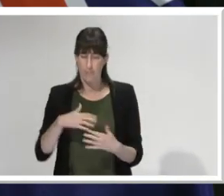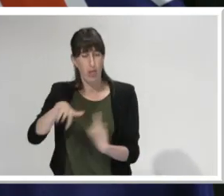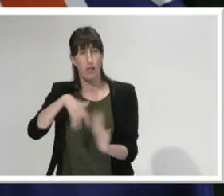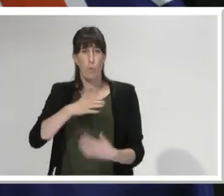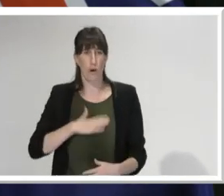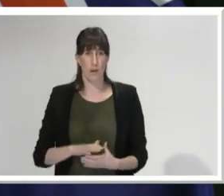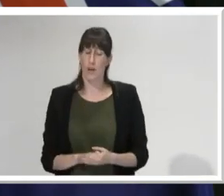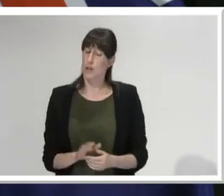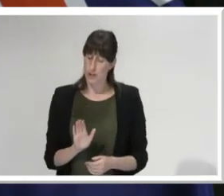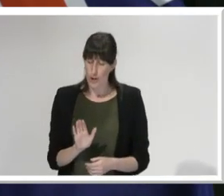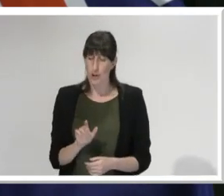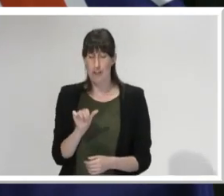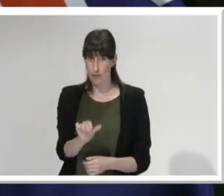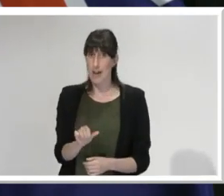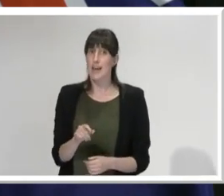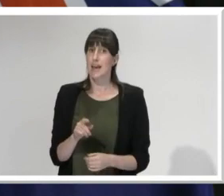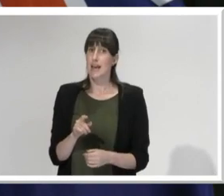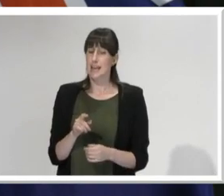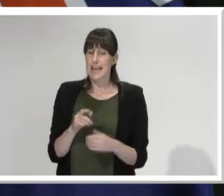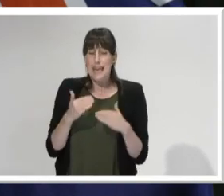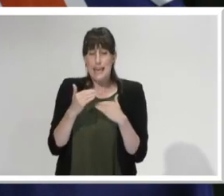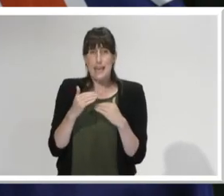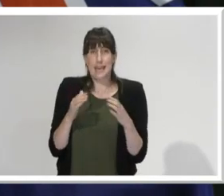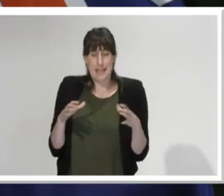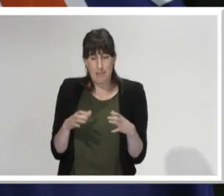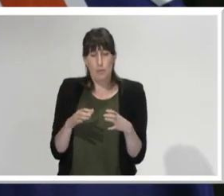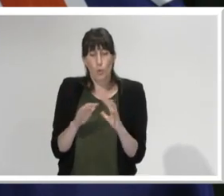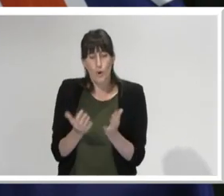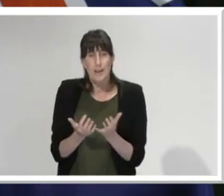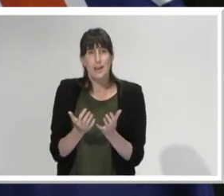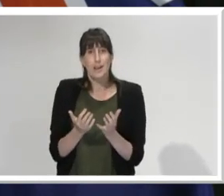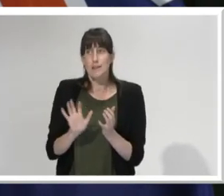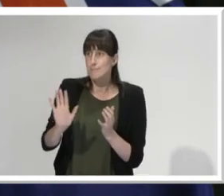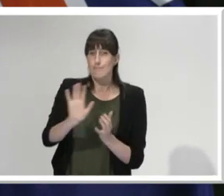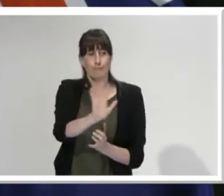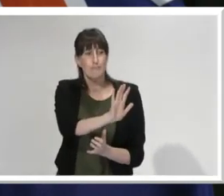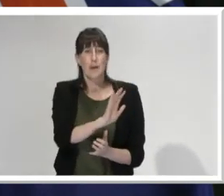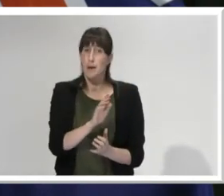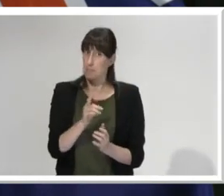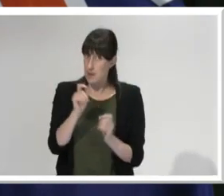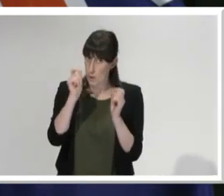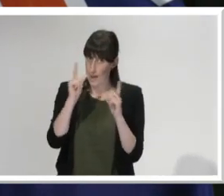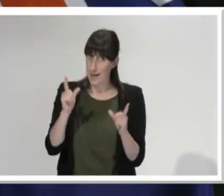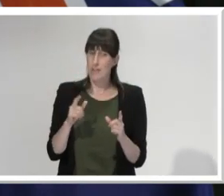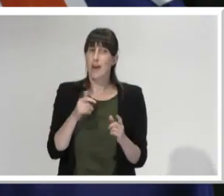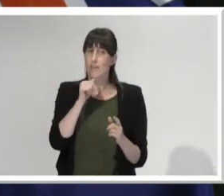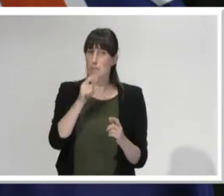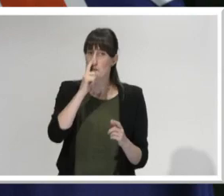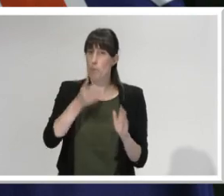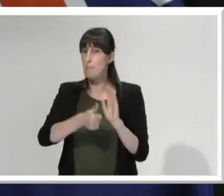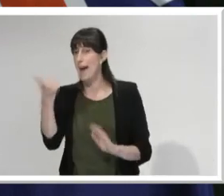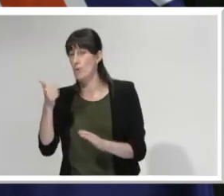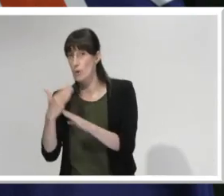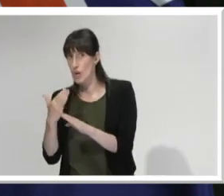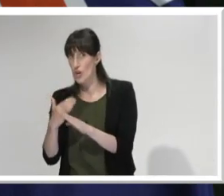of other people very, very limited. Keeping in mind, for many people, they're now going to be exposed to people in a workplace. Now, of